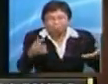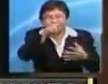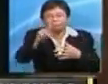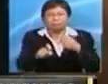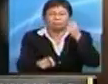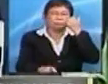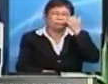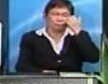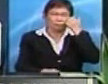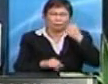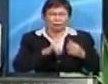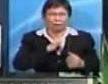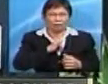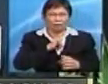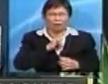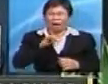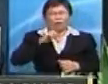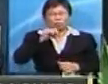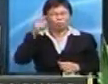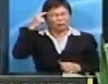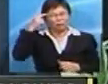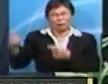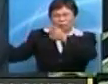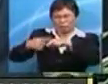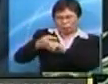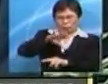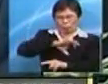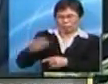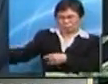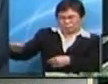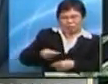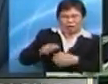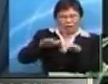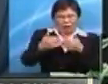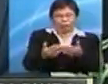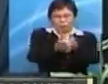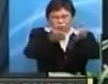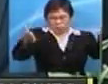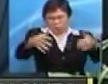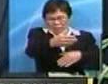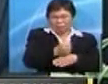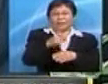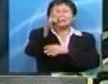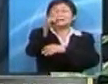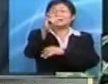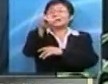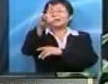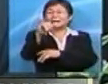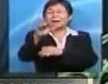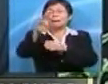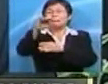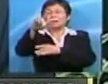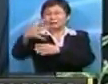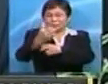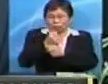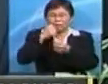I can confirm that I don't think it came from the police. And how Daily Mail got that information, you have to ask Daily Mail. As